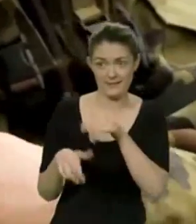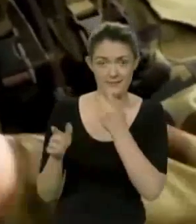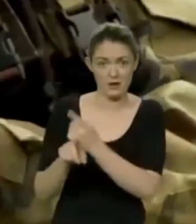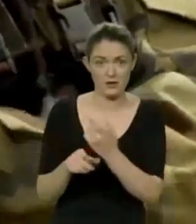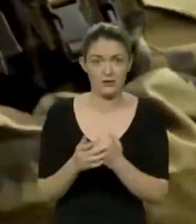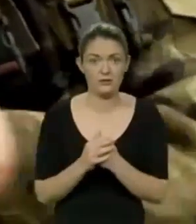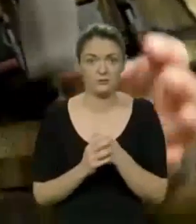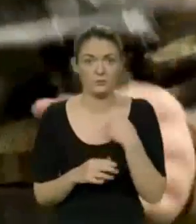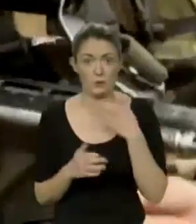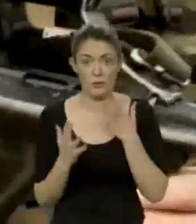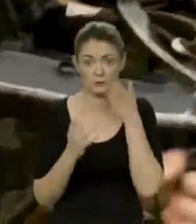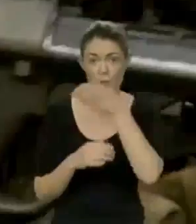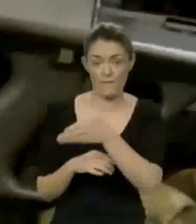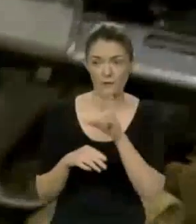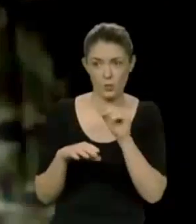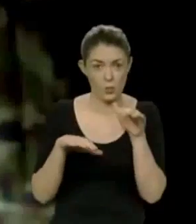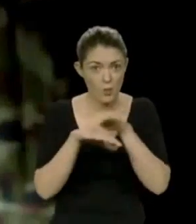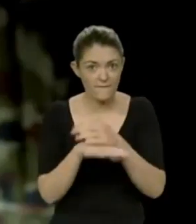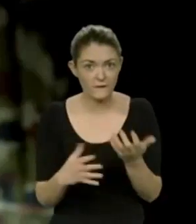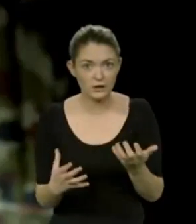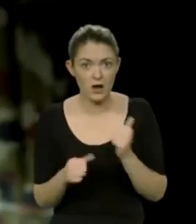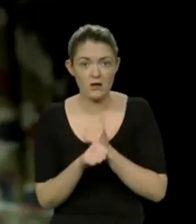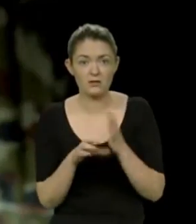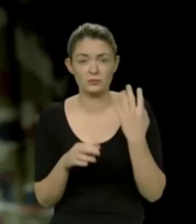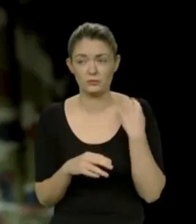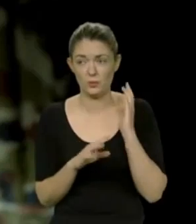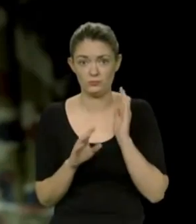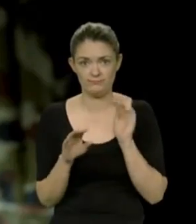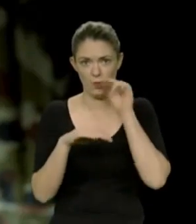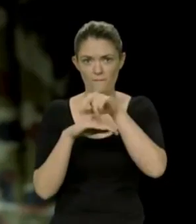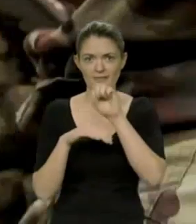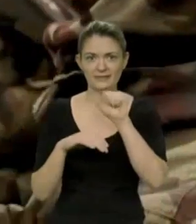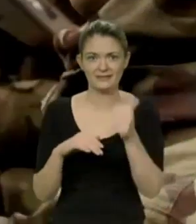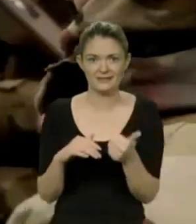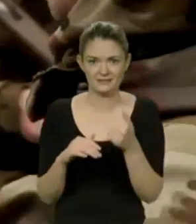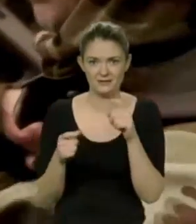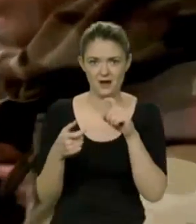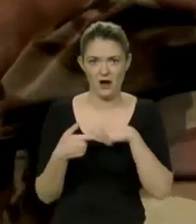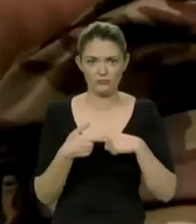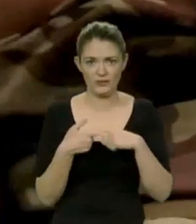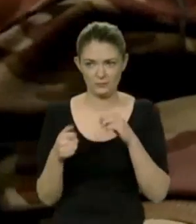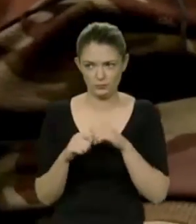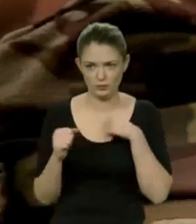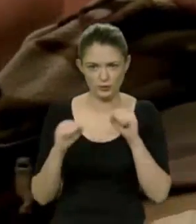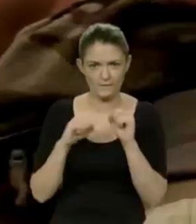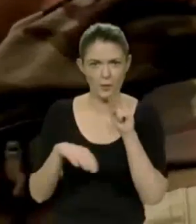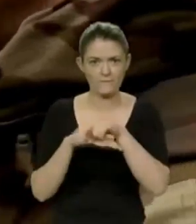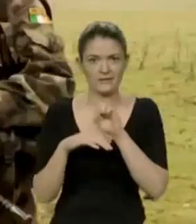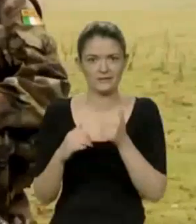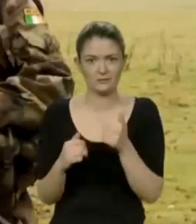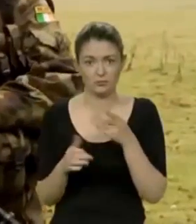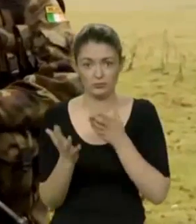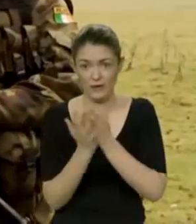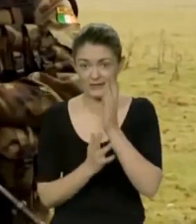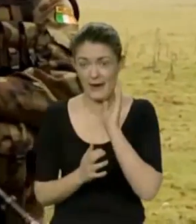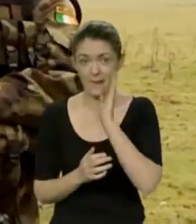had no cover, okay? All soldiers will serve overseas. It's in your contract that you have to serve overseas. You're straight up and out there, all right? Because you're sitting in a contact,